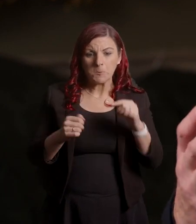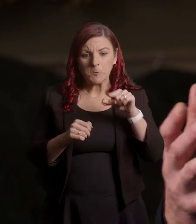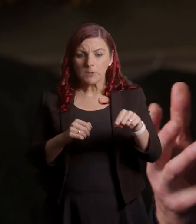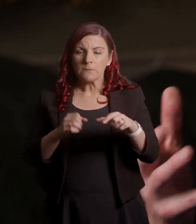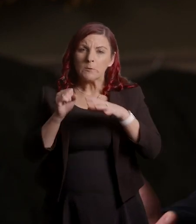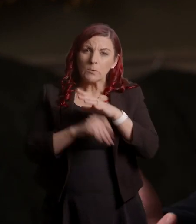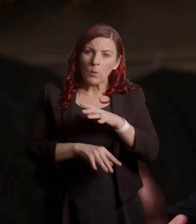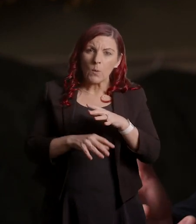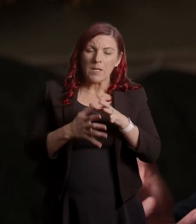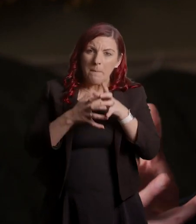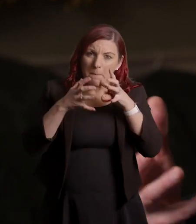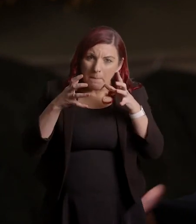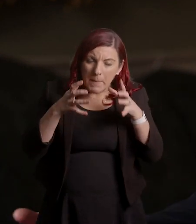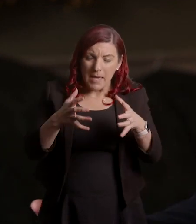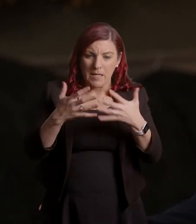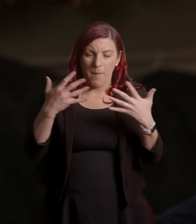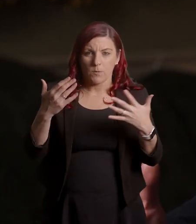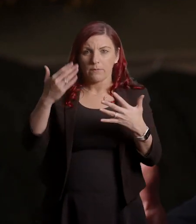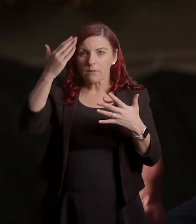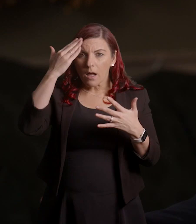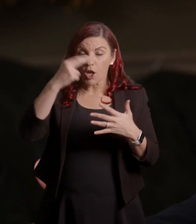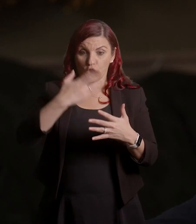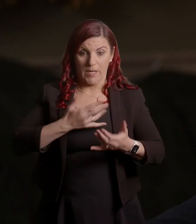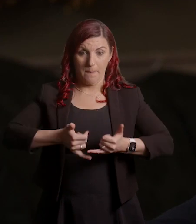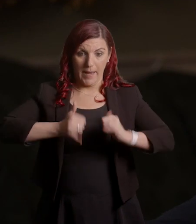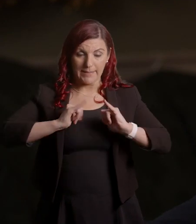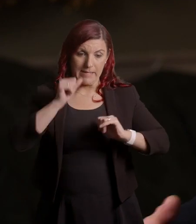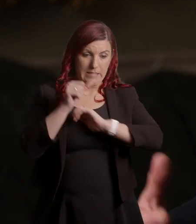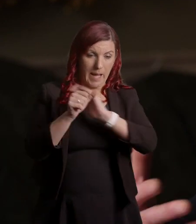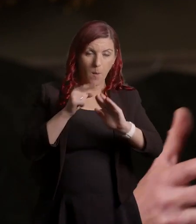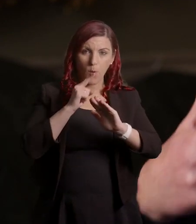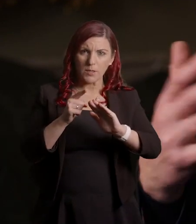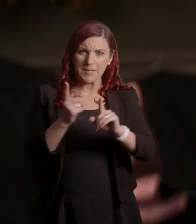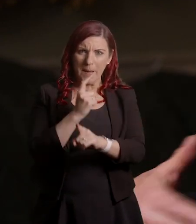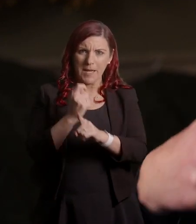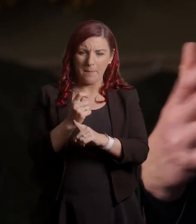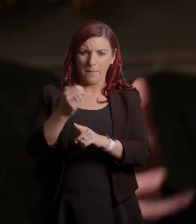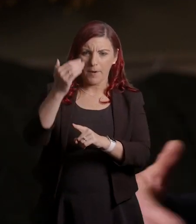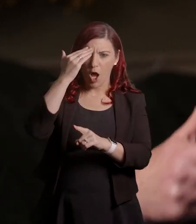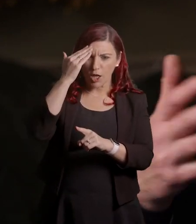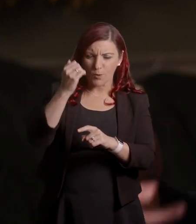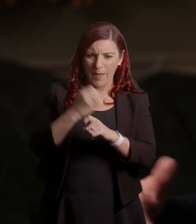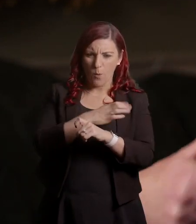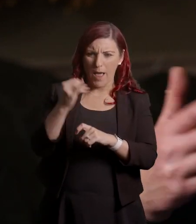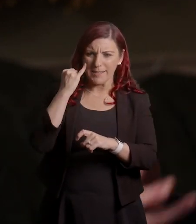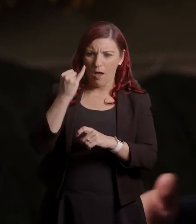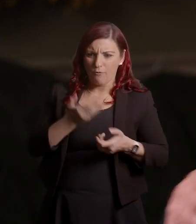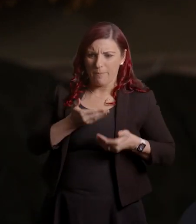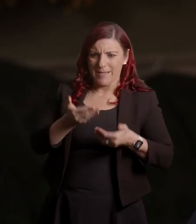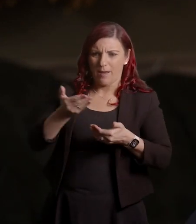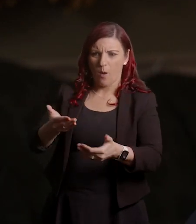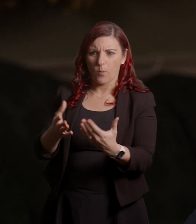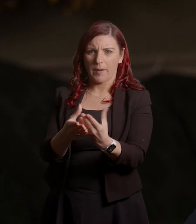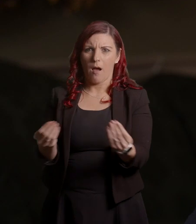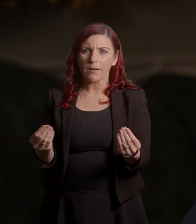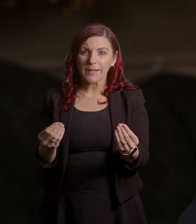an incredible amount of knowledge, with not just the ability and that whole cycle to pass on and learnings and